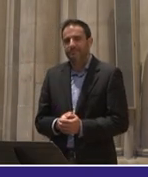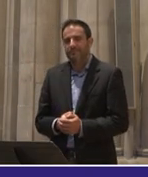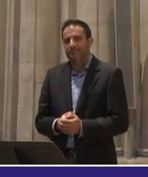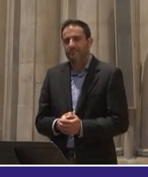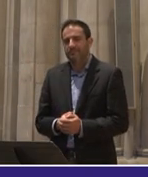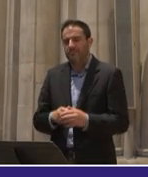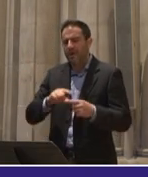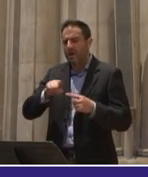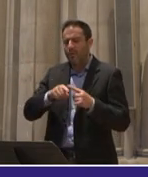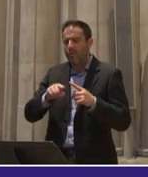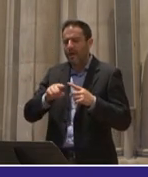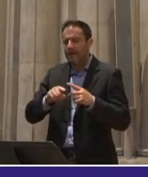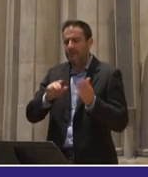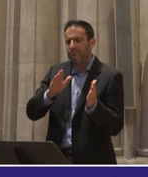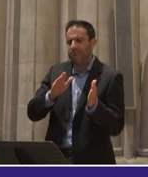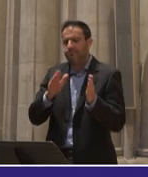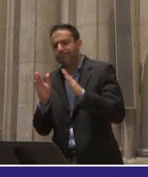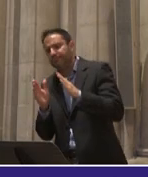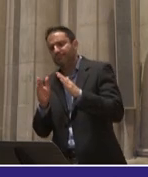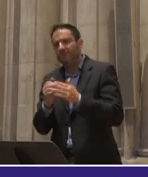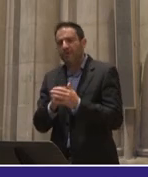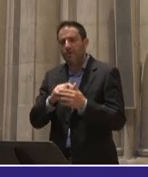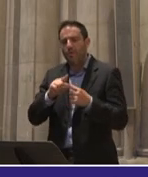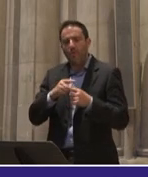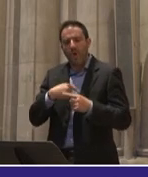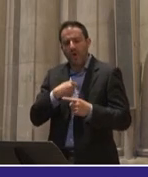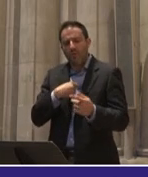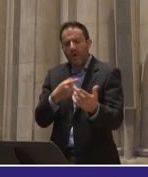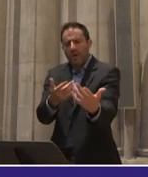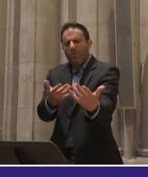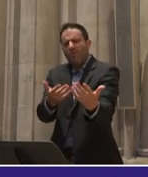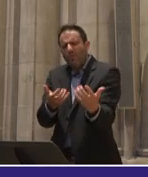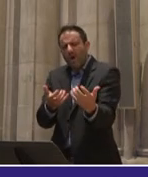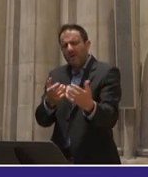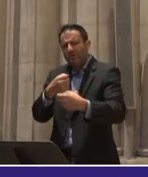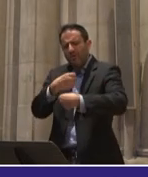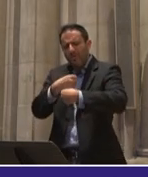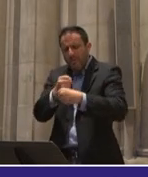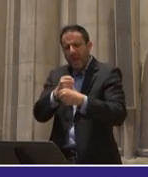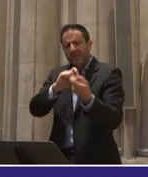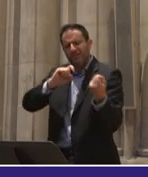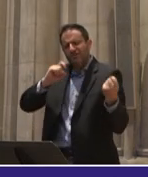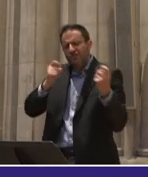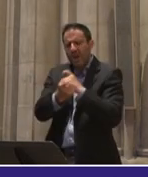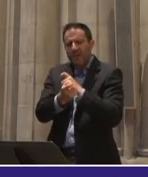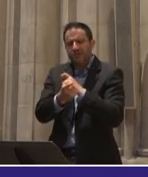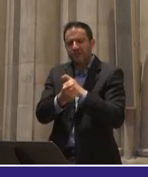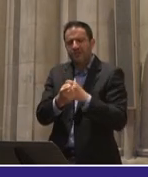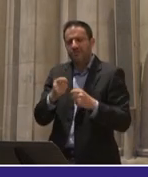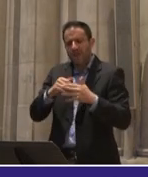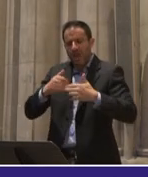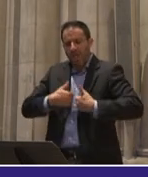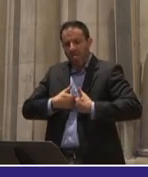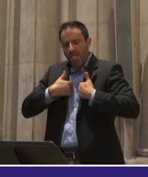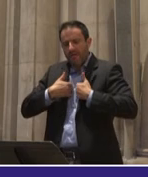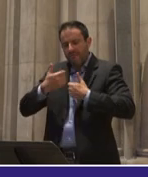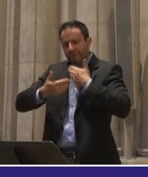When that begins to shift, when we begin to want to make a change in a life